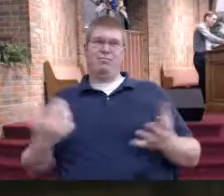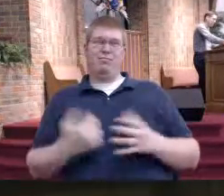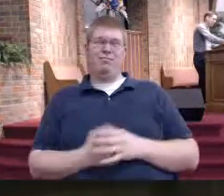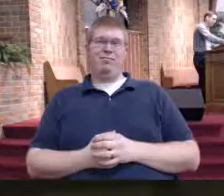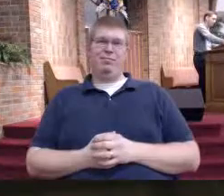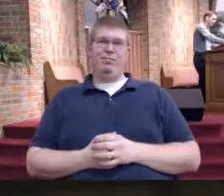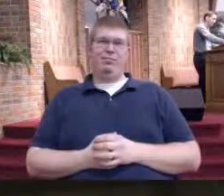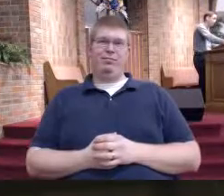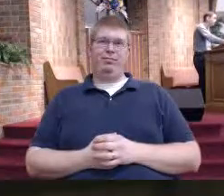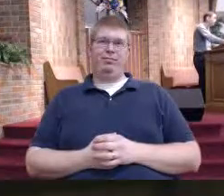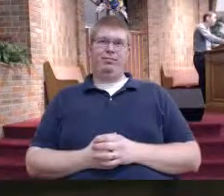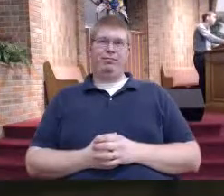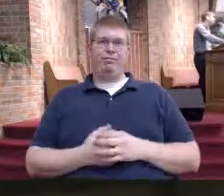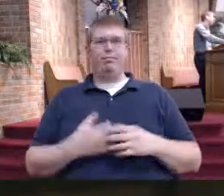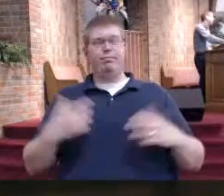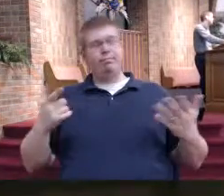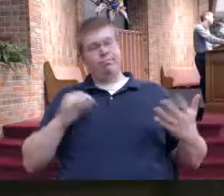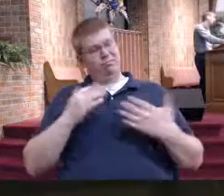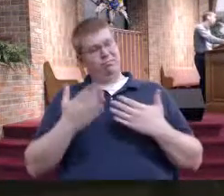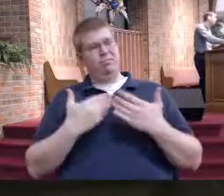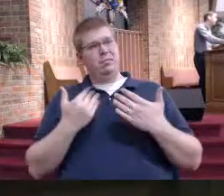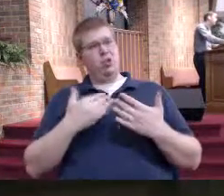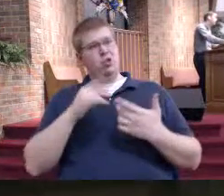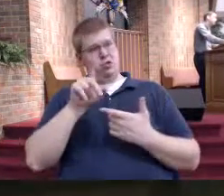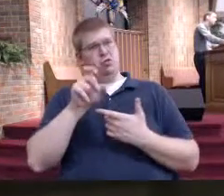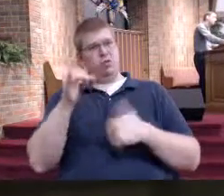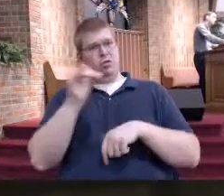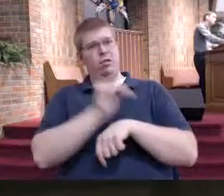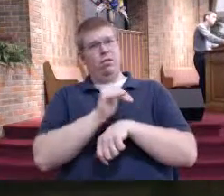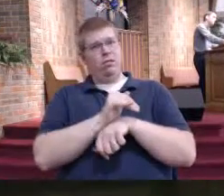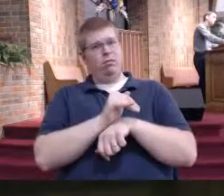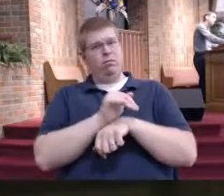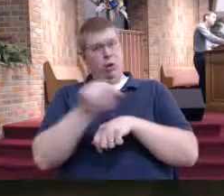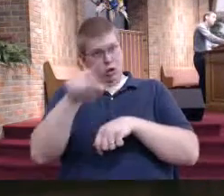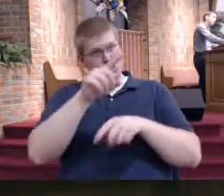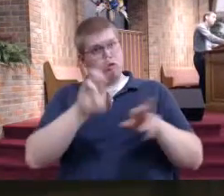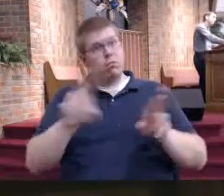So I guess the simple question tonight is, are you prepared?